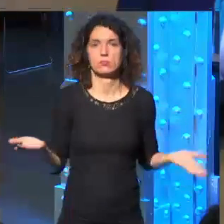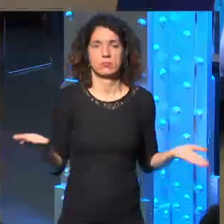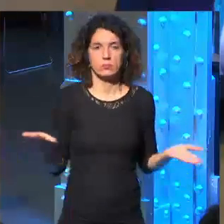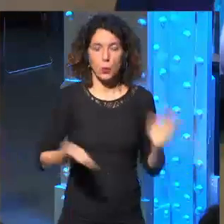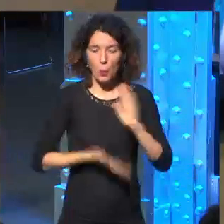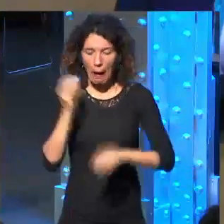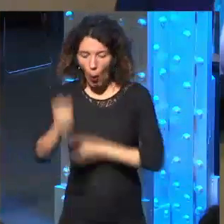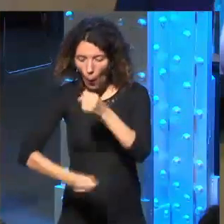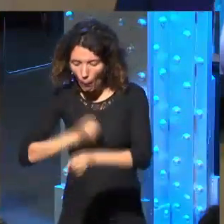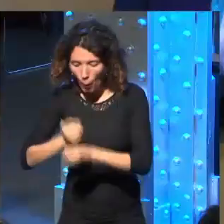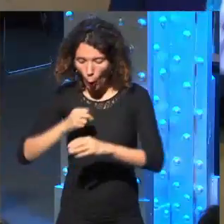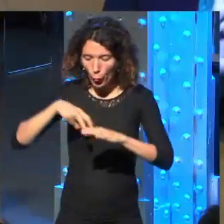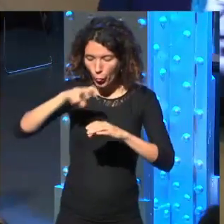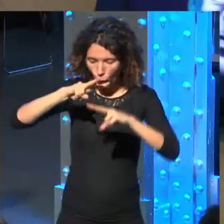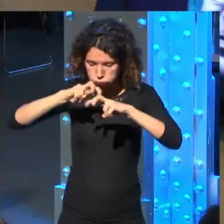digging